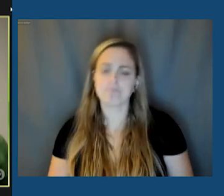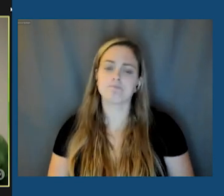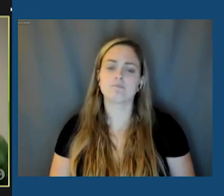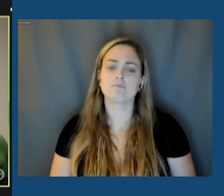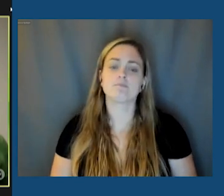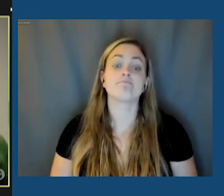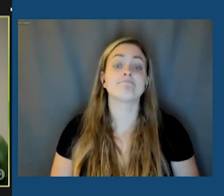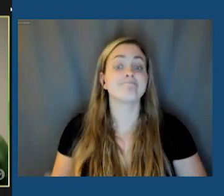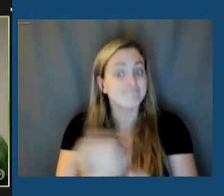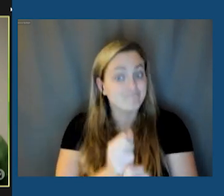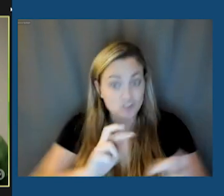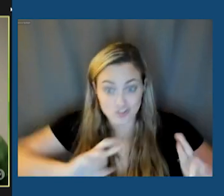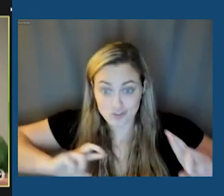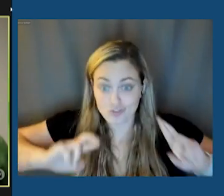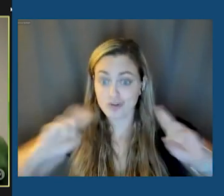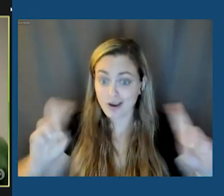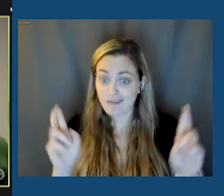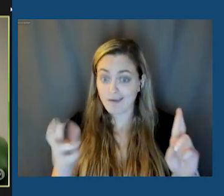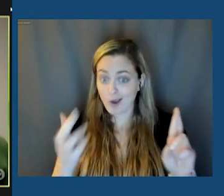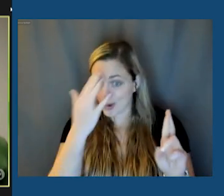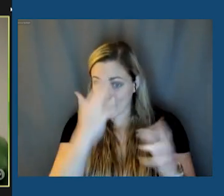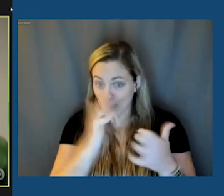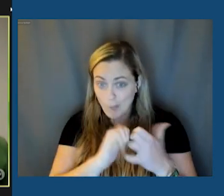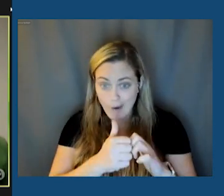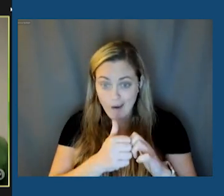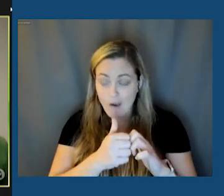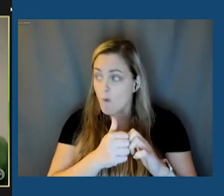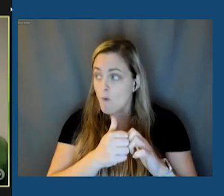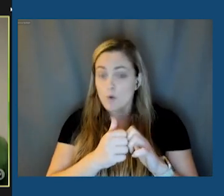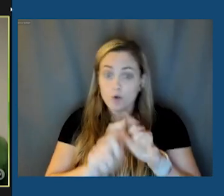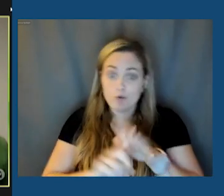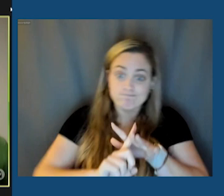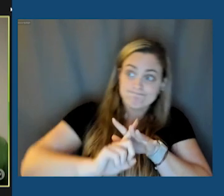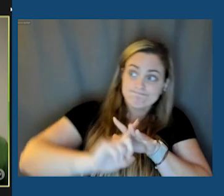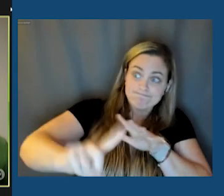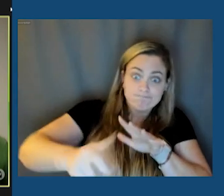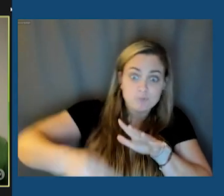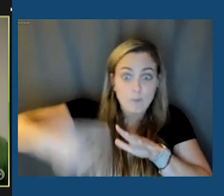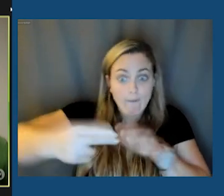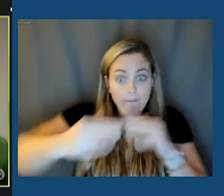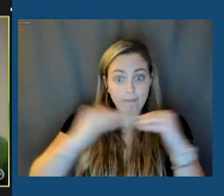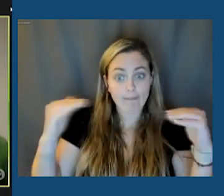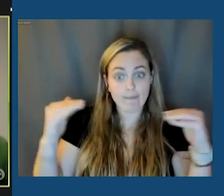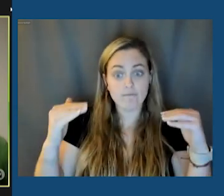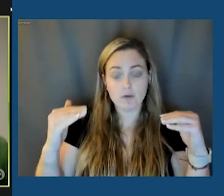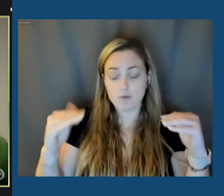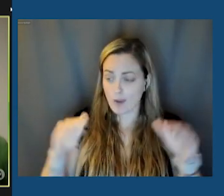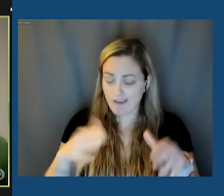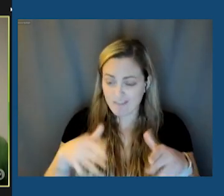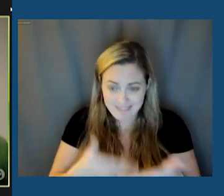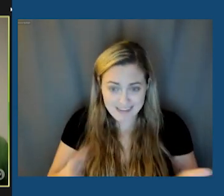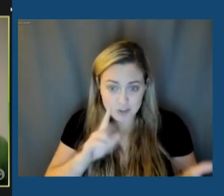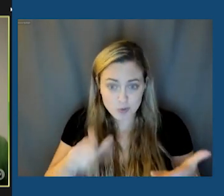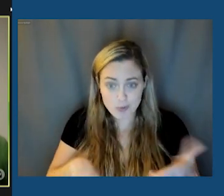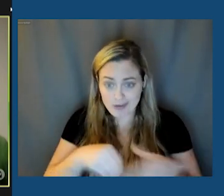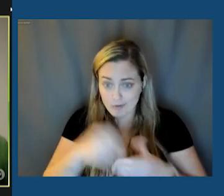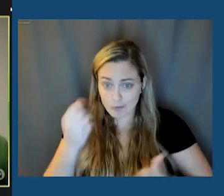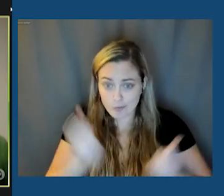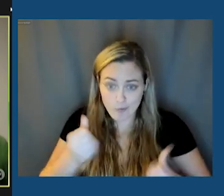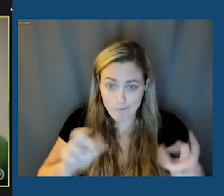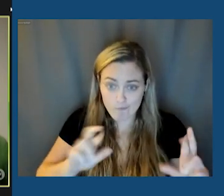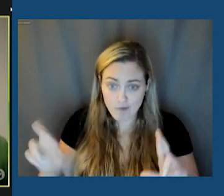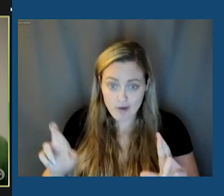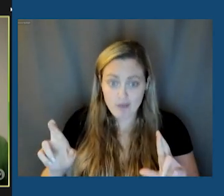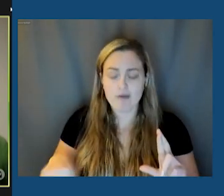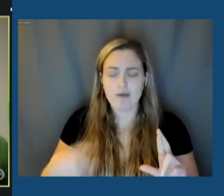are ready, that folks know how to get to higher ground, that you've got the supplies you might need in your car, and that